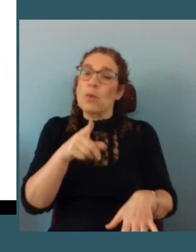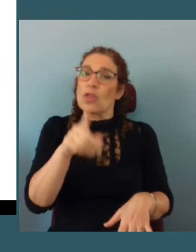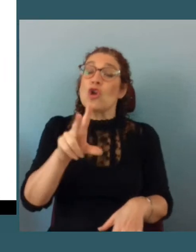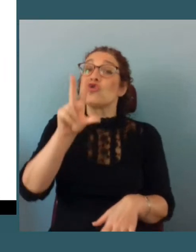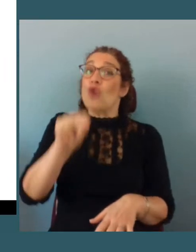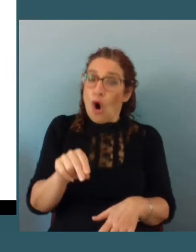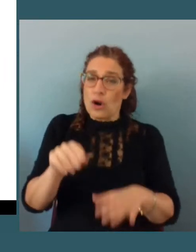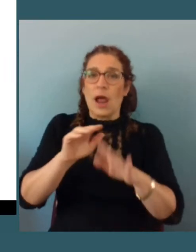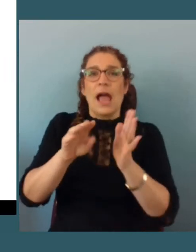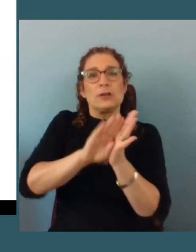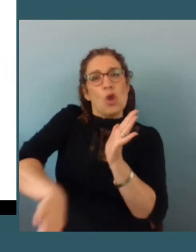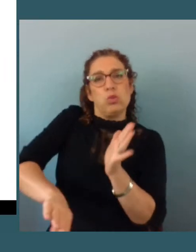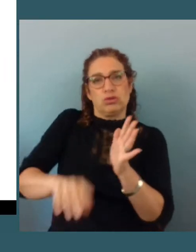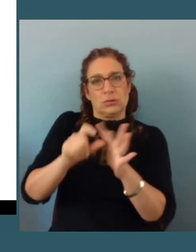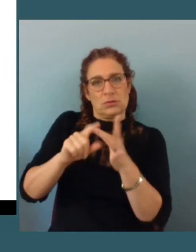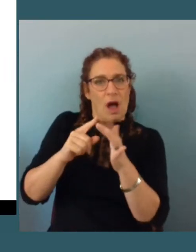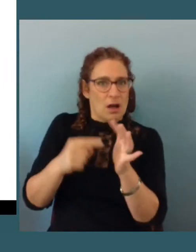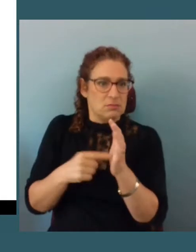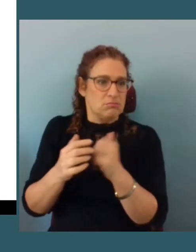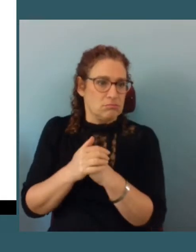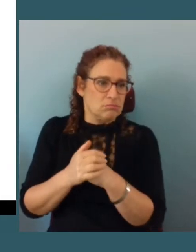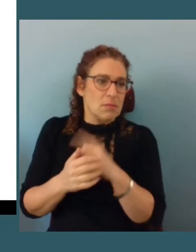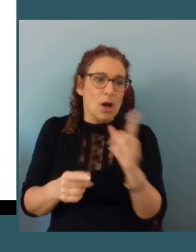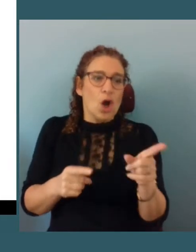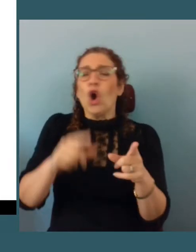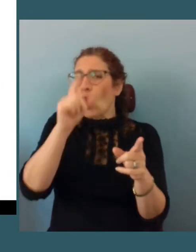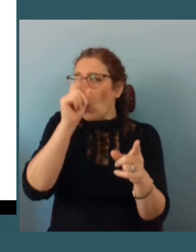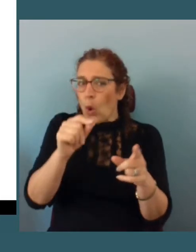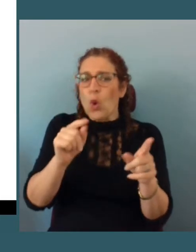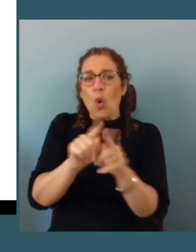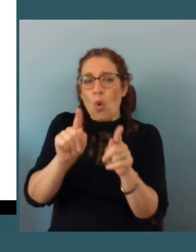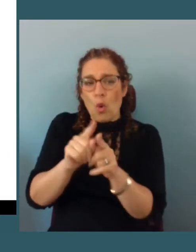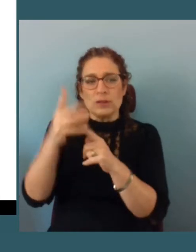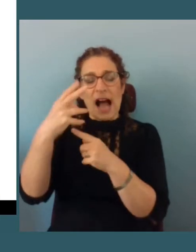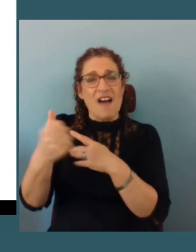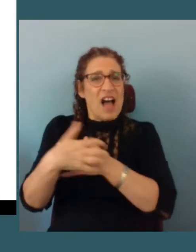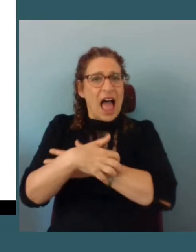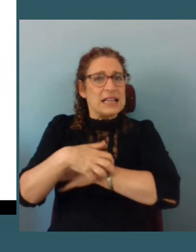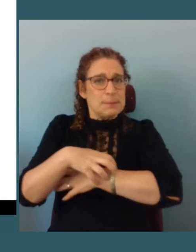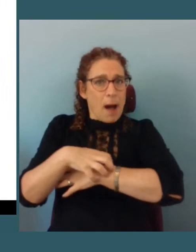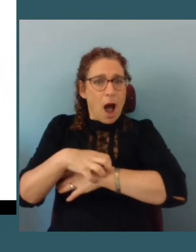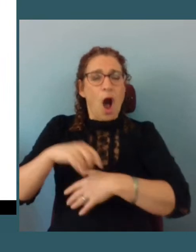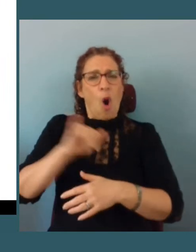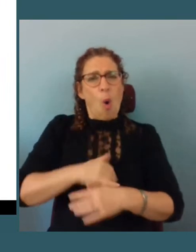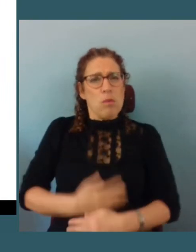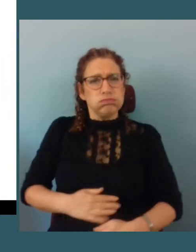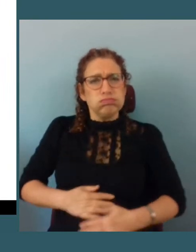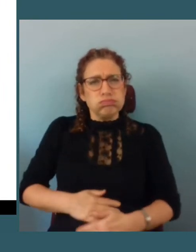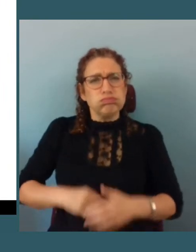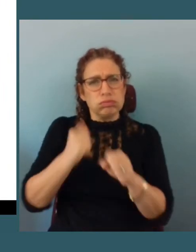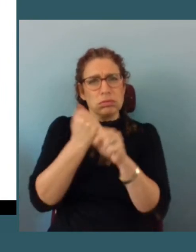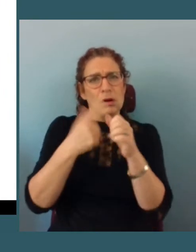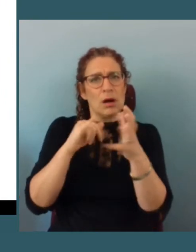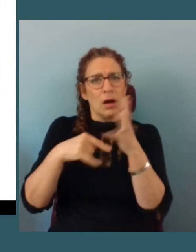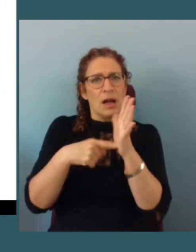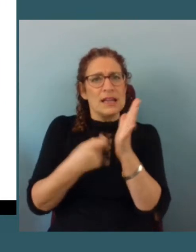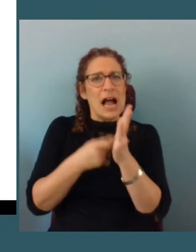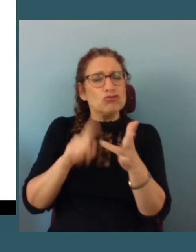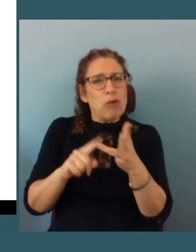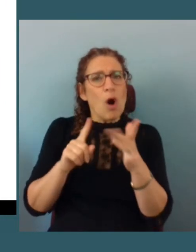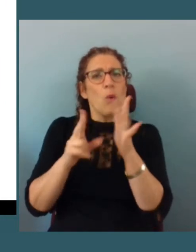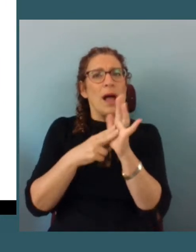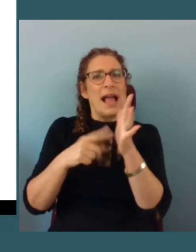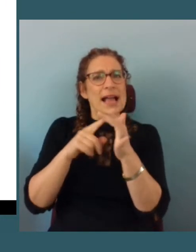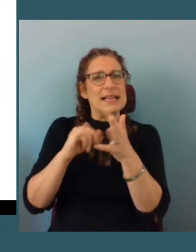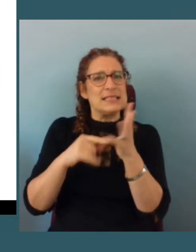You often get eczema symptoms and very much gastrointestinal symptoms, so fore and midgut symptoms like vomiting, reflux,